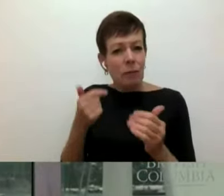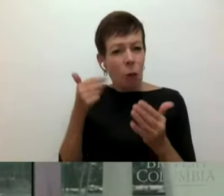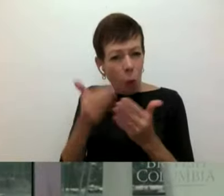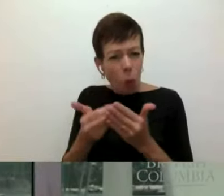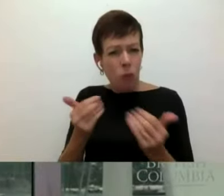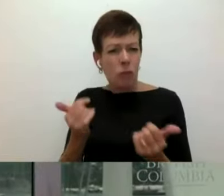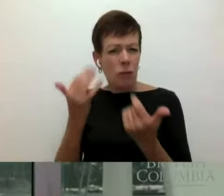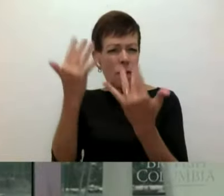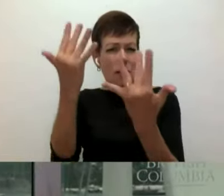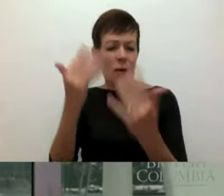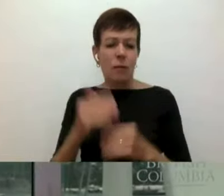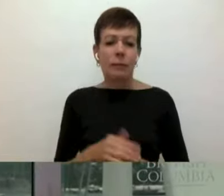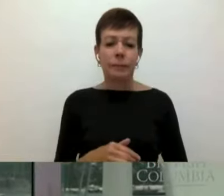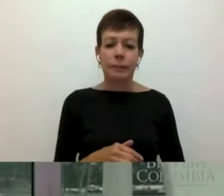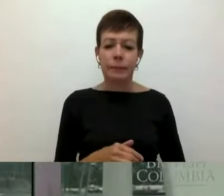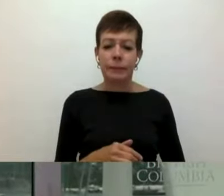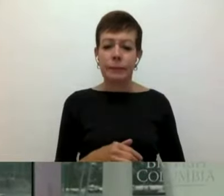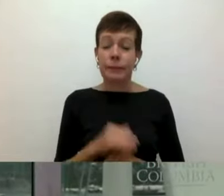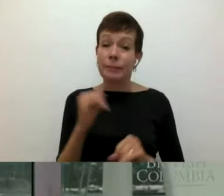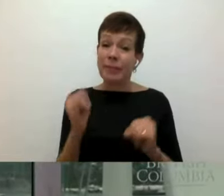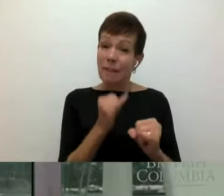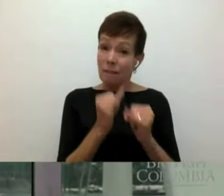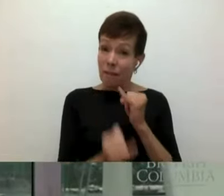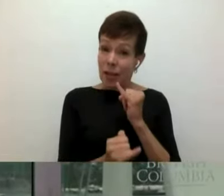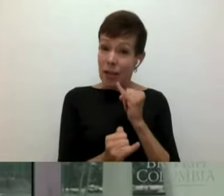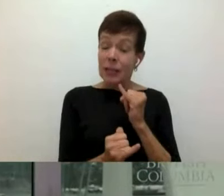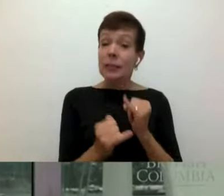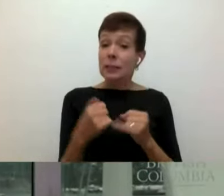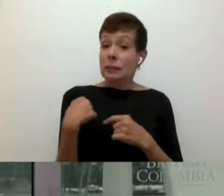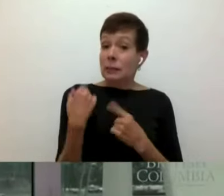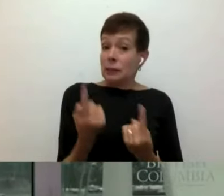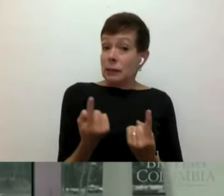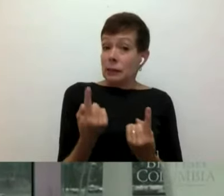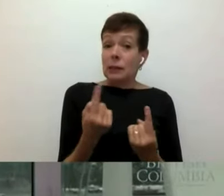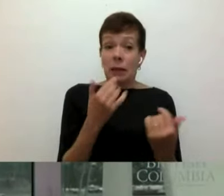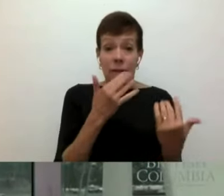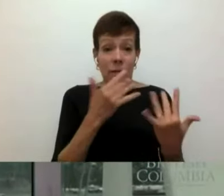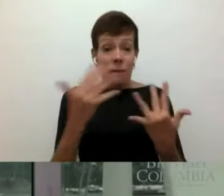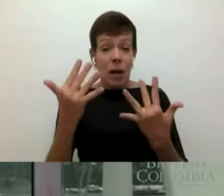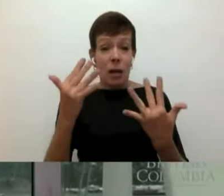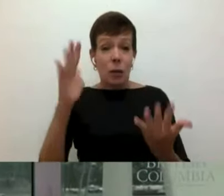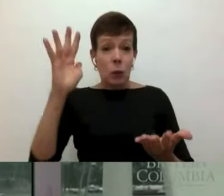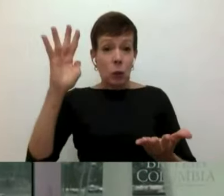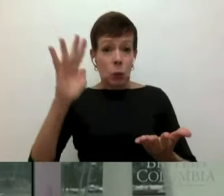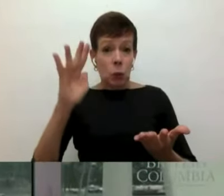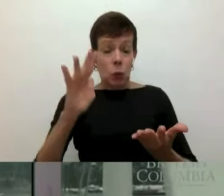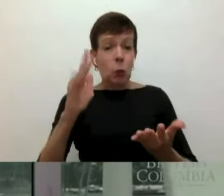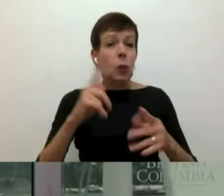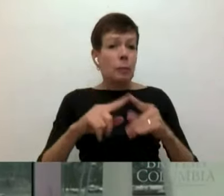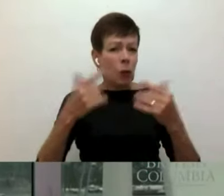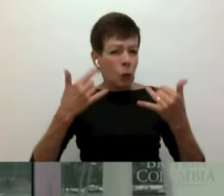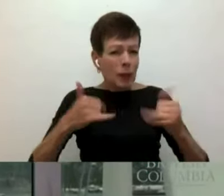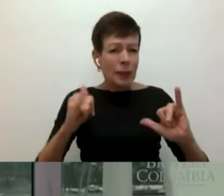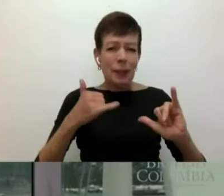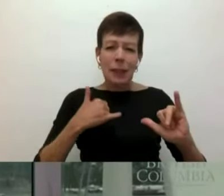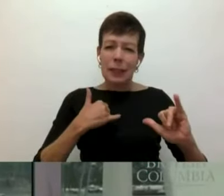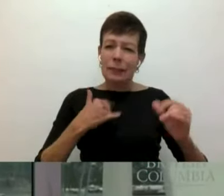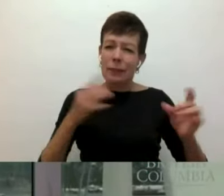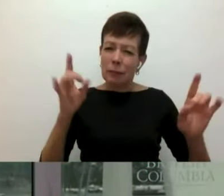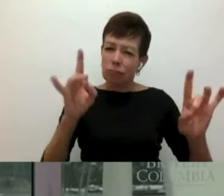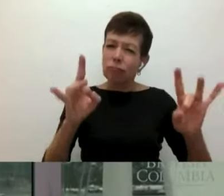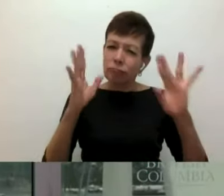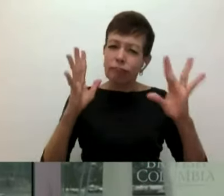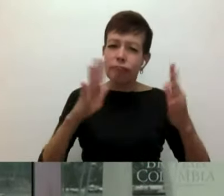to fly them in fire areas. Finally, while some of the fires we've been talking about have been more stable in recent days, we still have